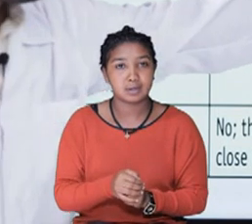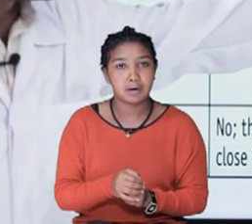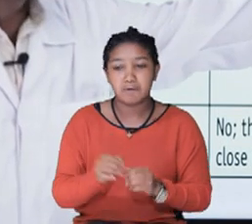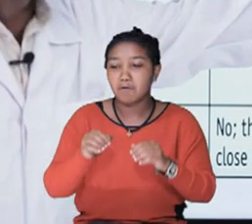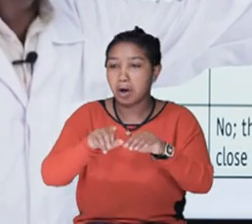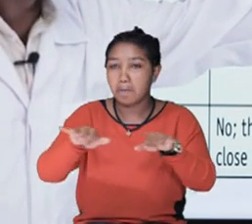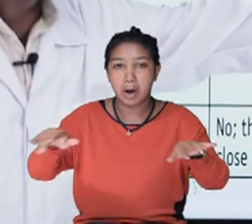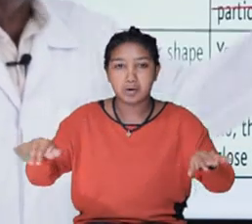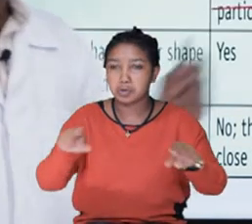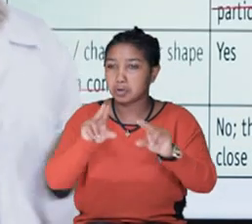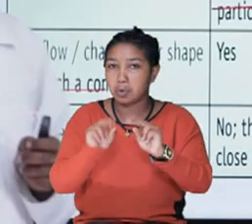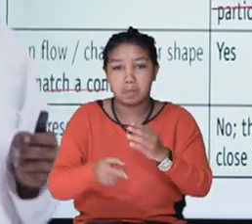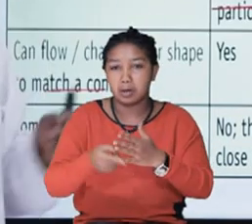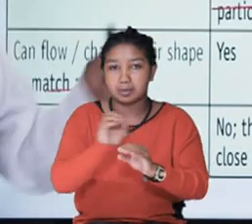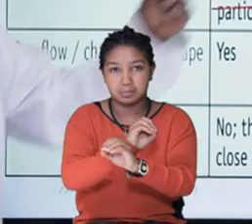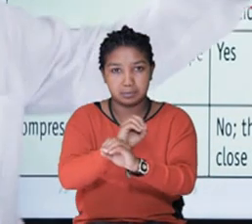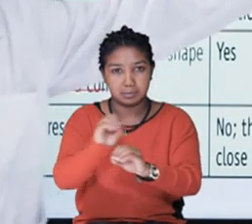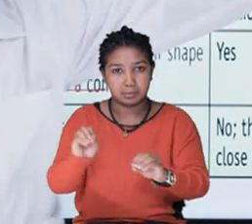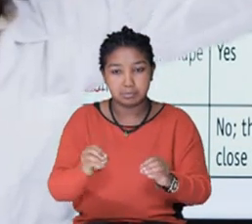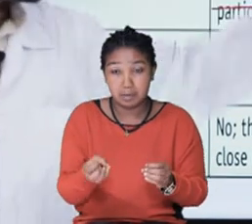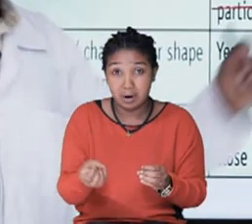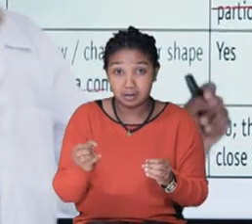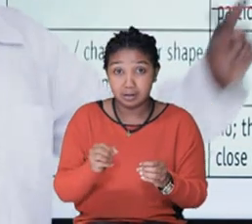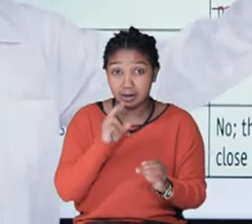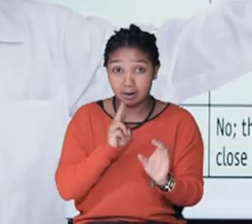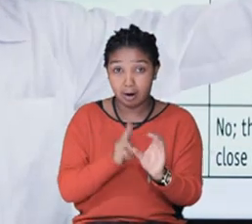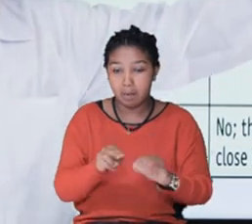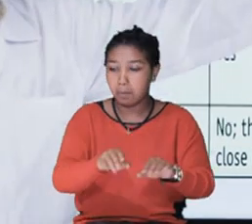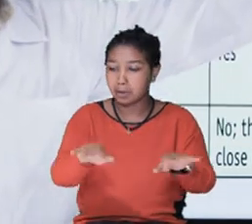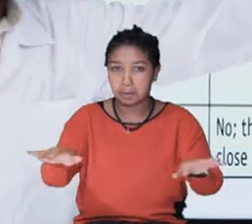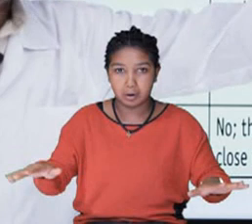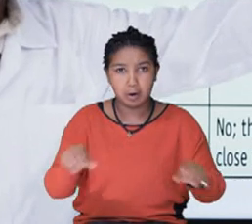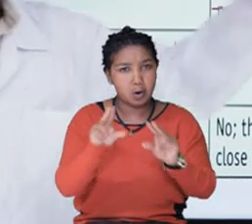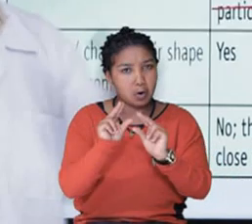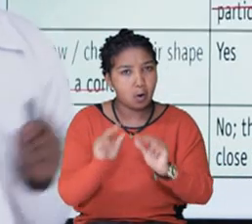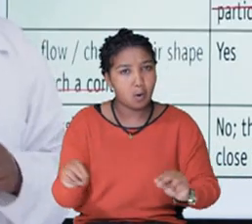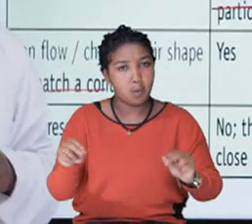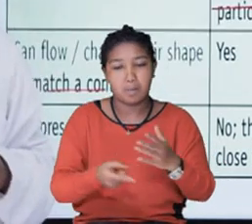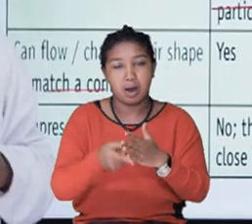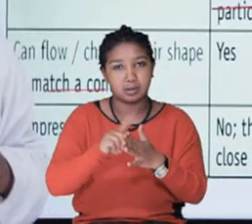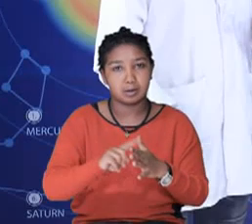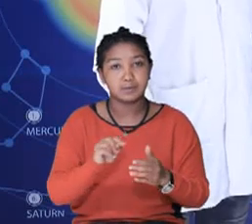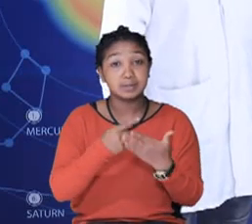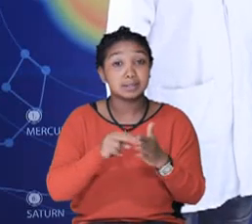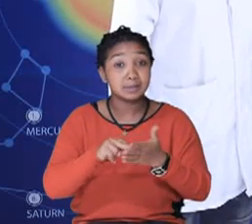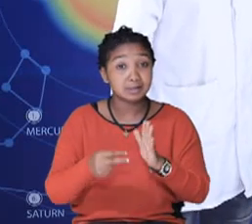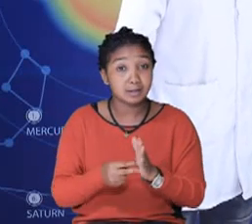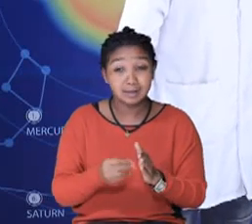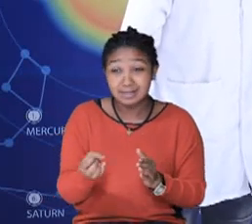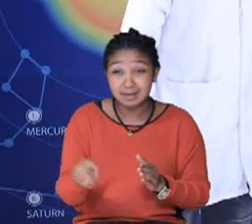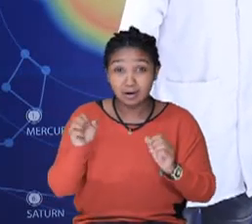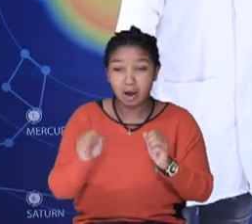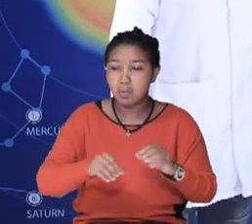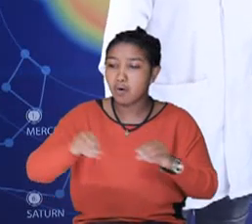far apart with no set pattern, the particle in a gas far apart with no set of pattern. This means that